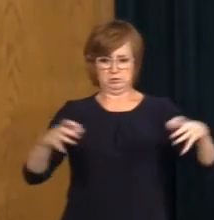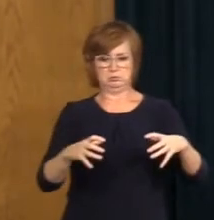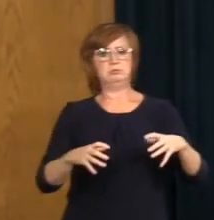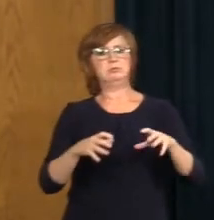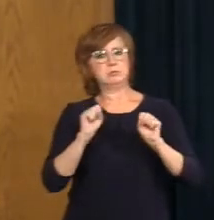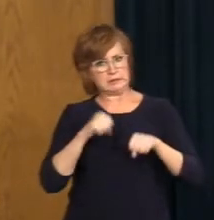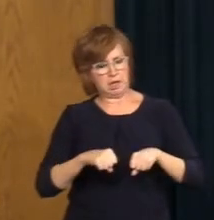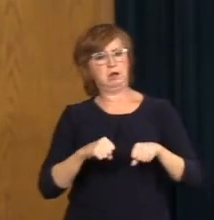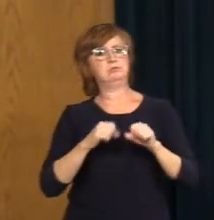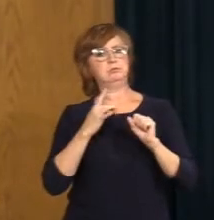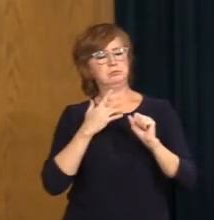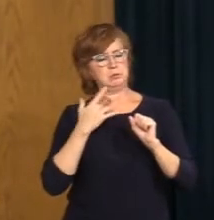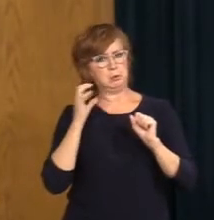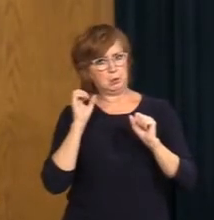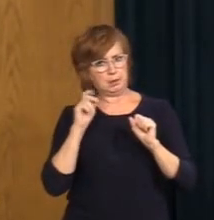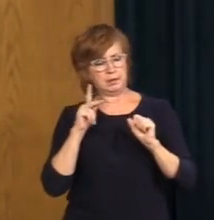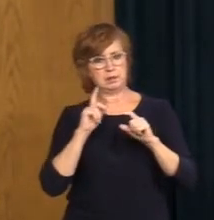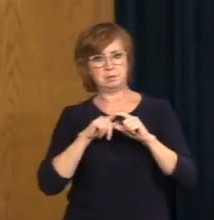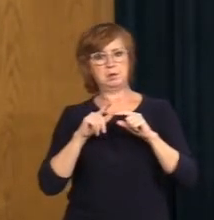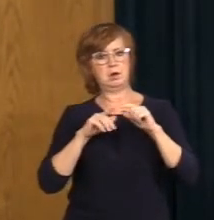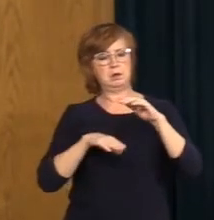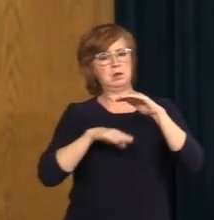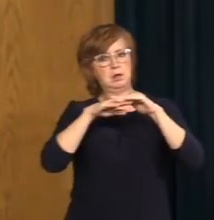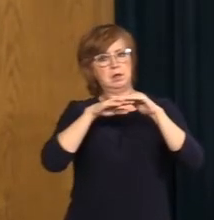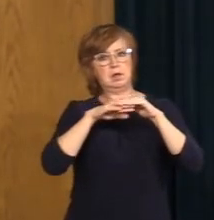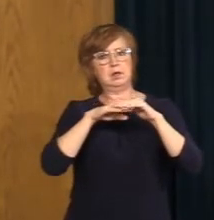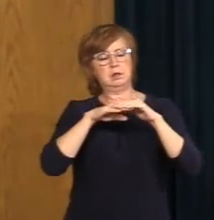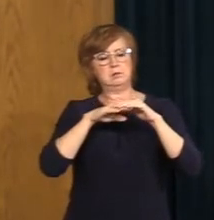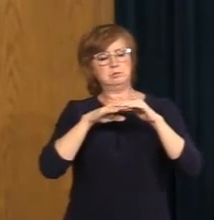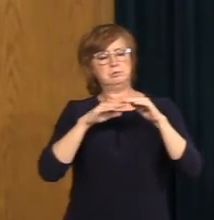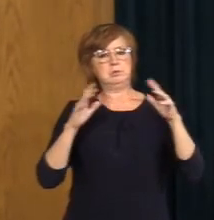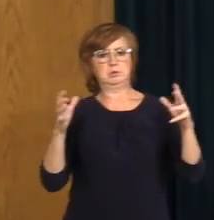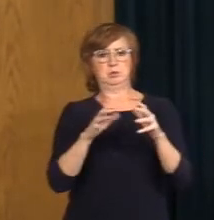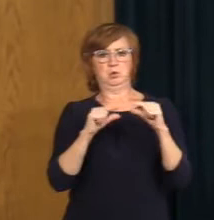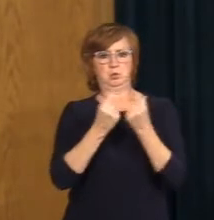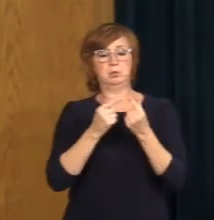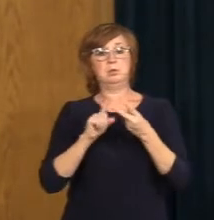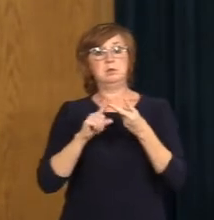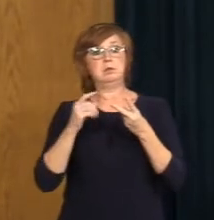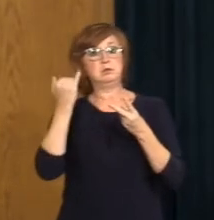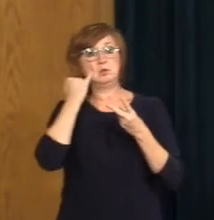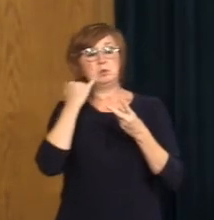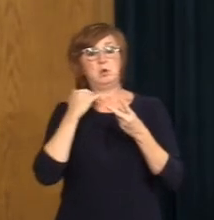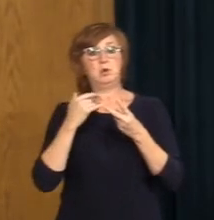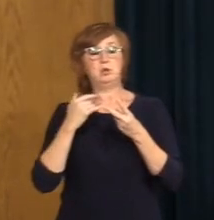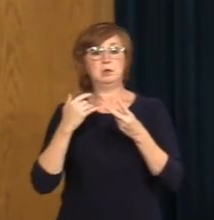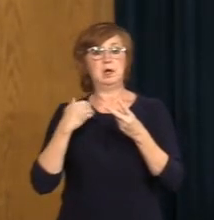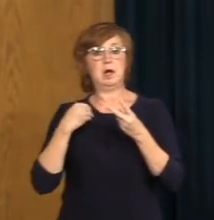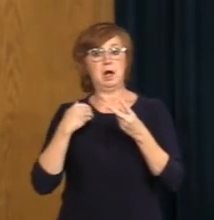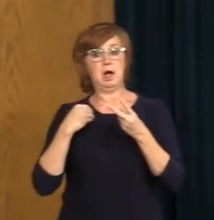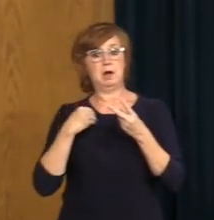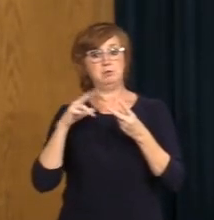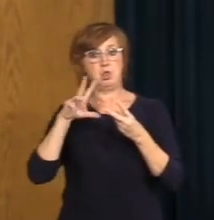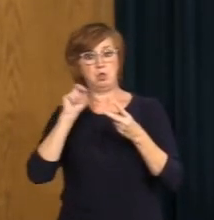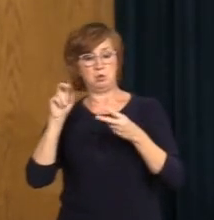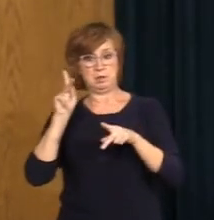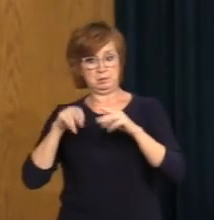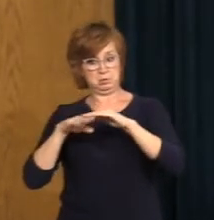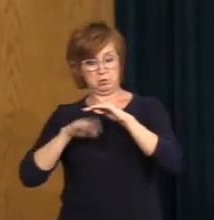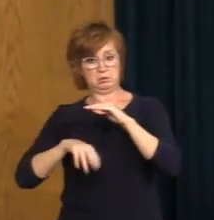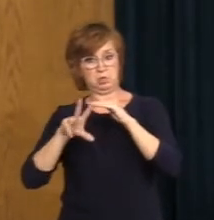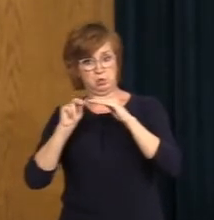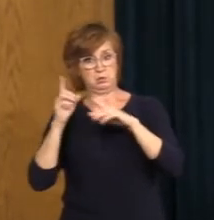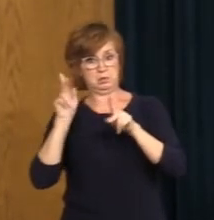30, we need to make sure if people are coming who are not part of our virtual households, that we have enough space and we organize those